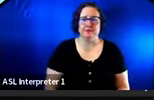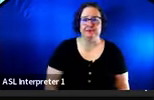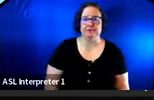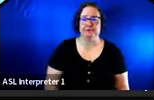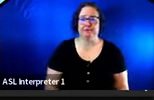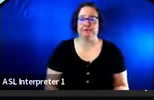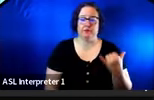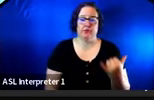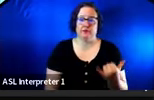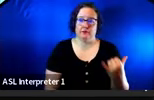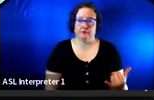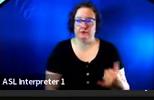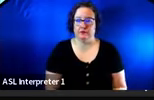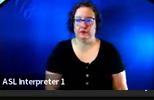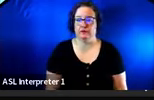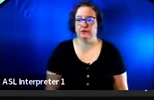right now,